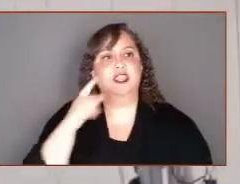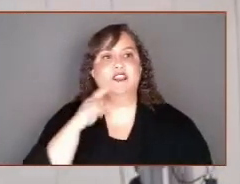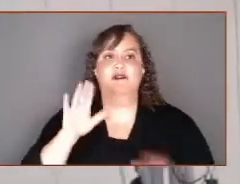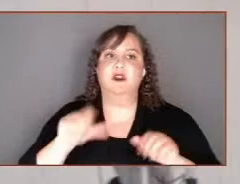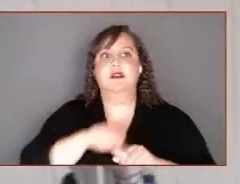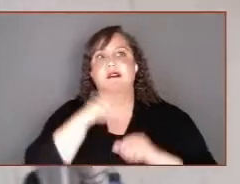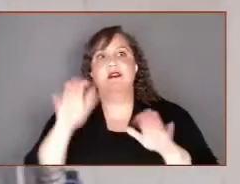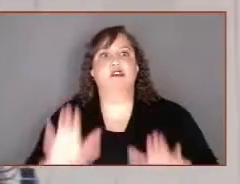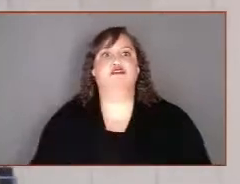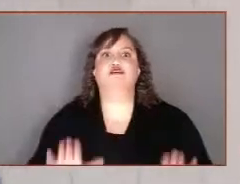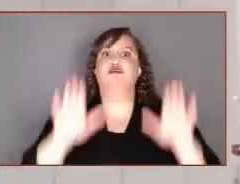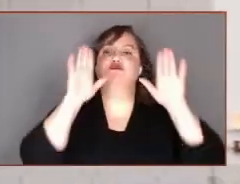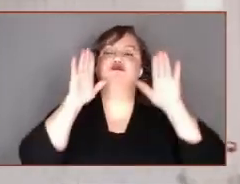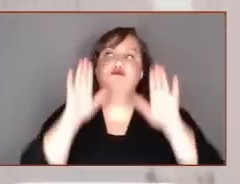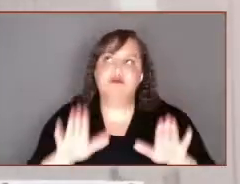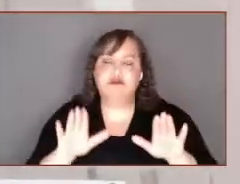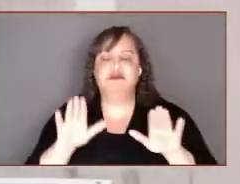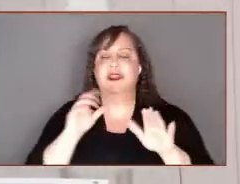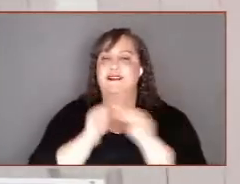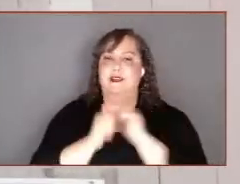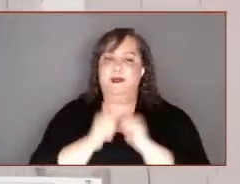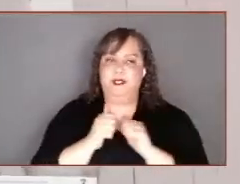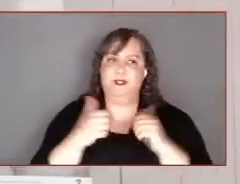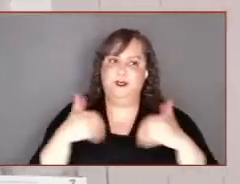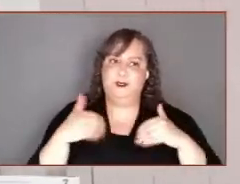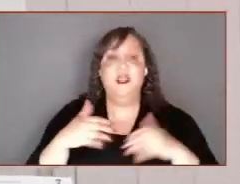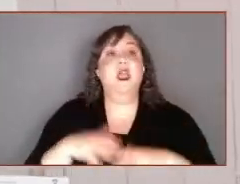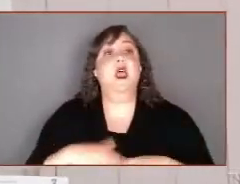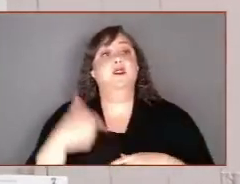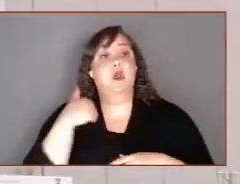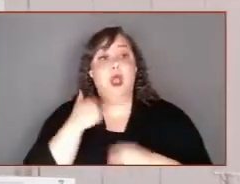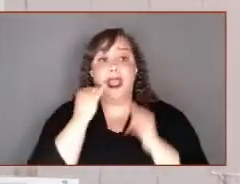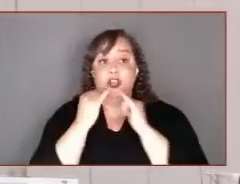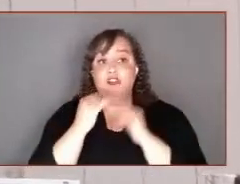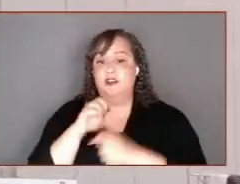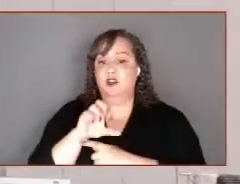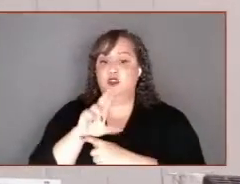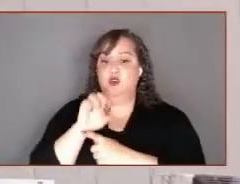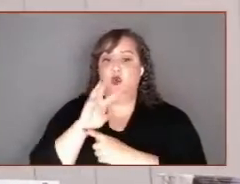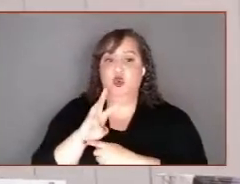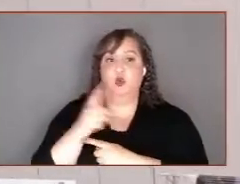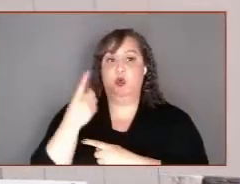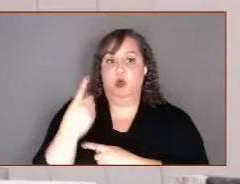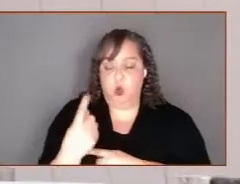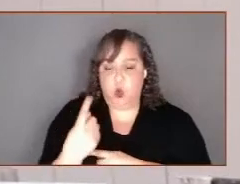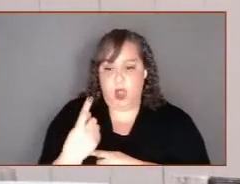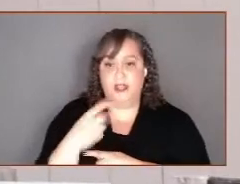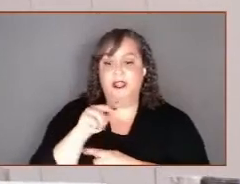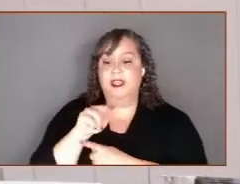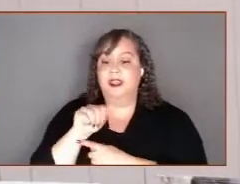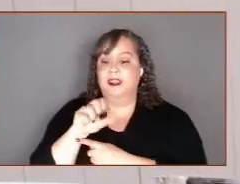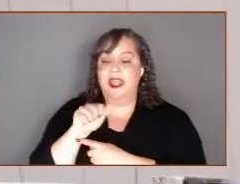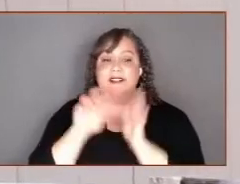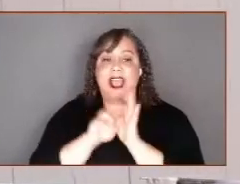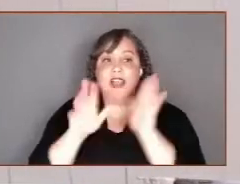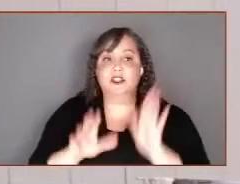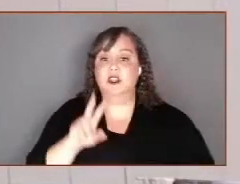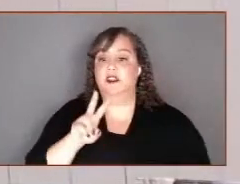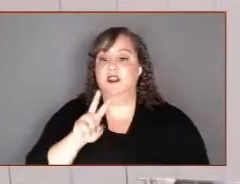had a really neat opportunity to interview Crew 1 NASA astronaut Victor Glover. If you've never heard him speak before, get ready, because he's